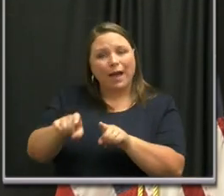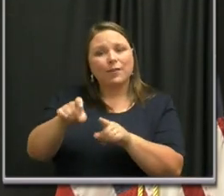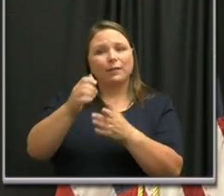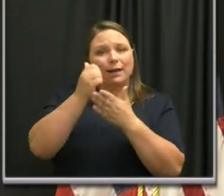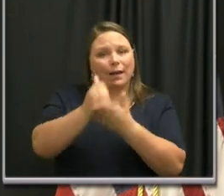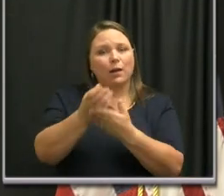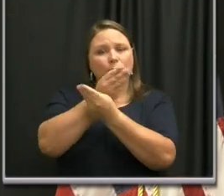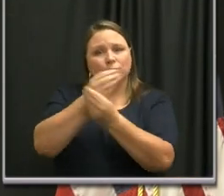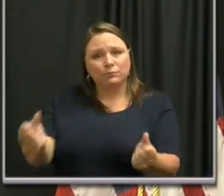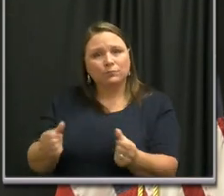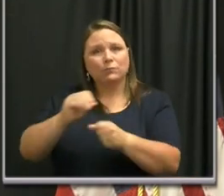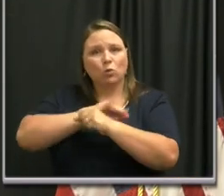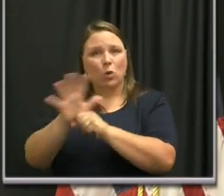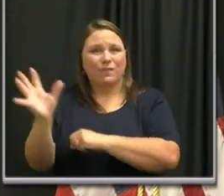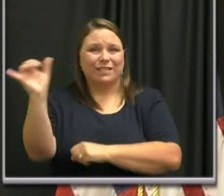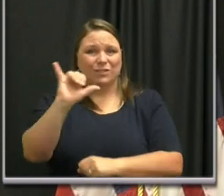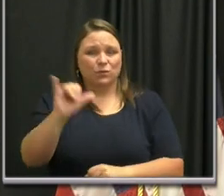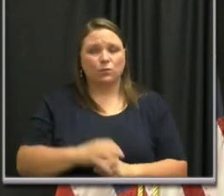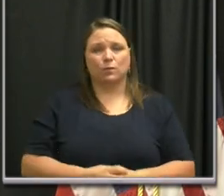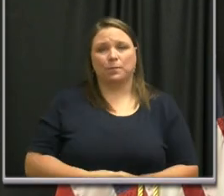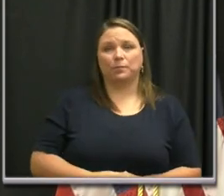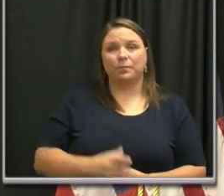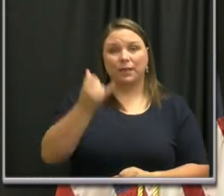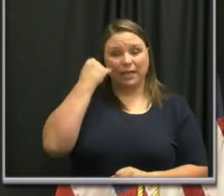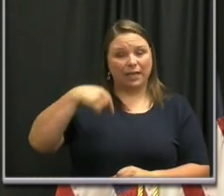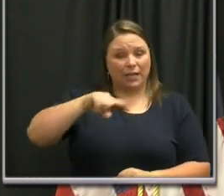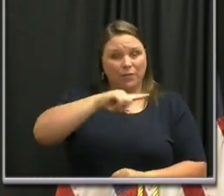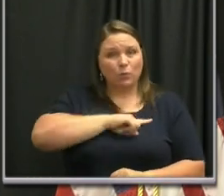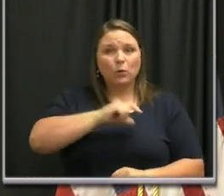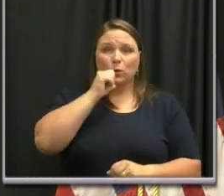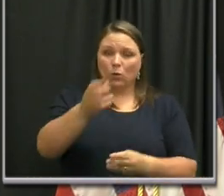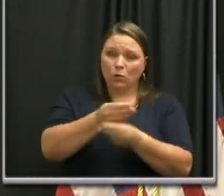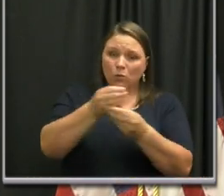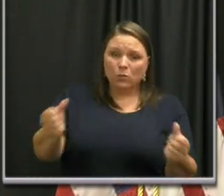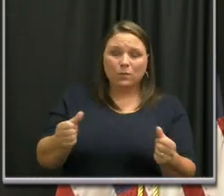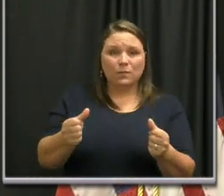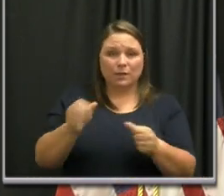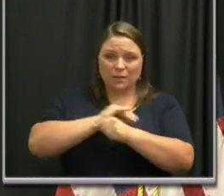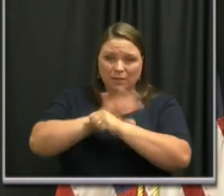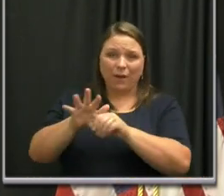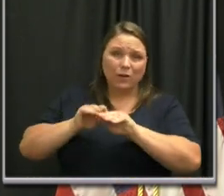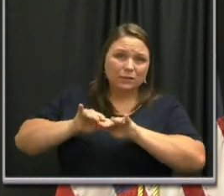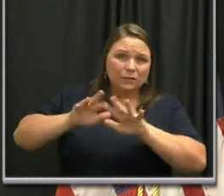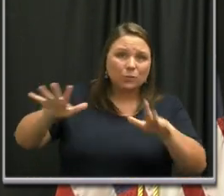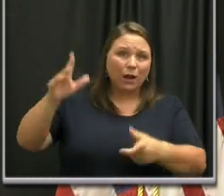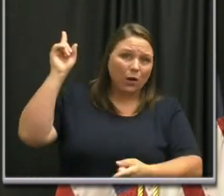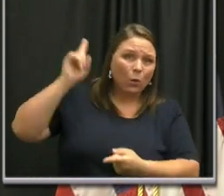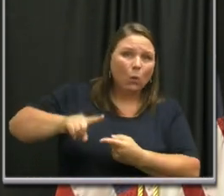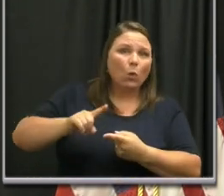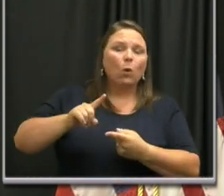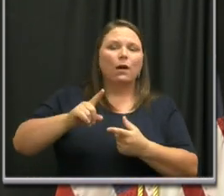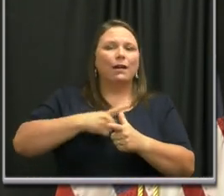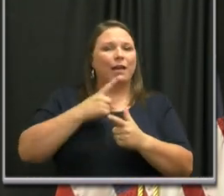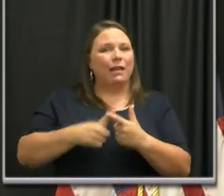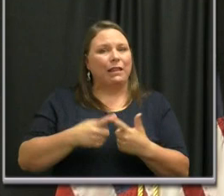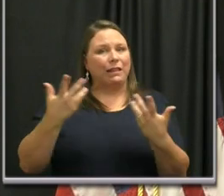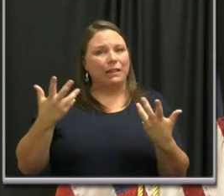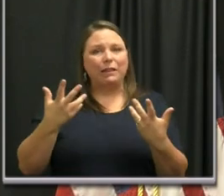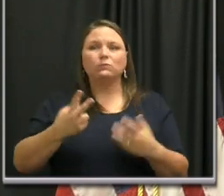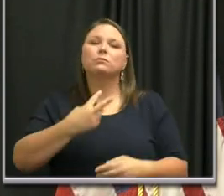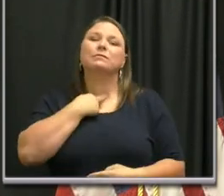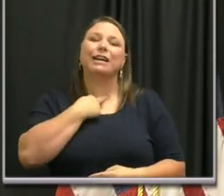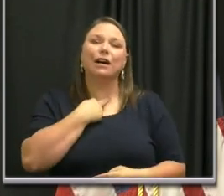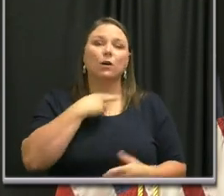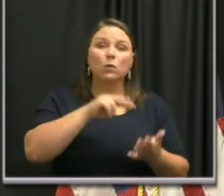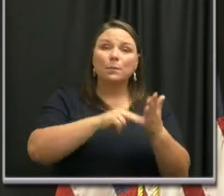us. We need to continue to take steps to mitigate the virus spread while we take part in marches and rallies. We should